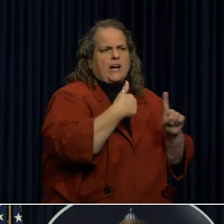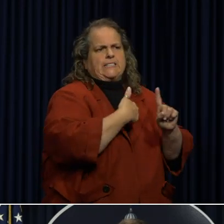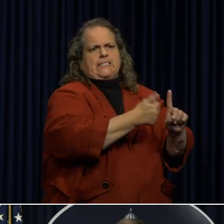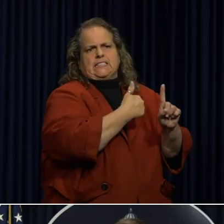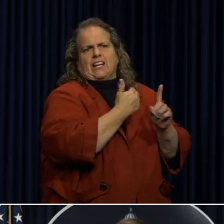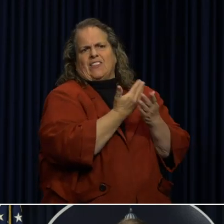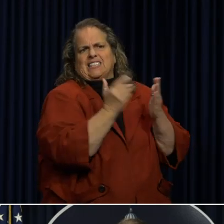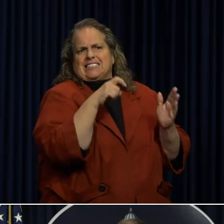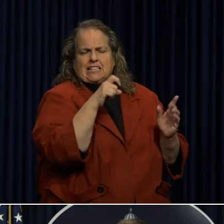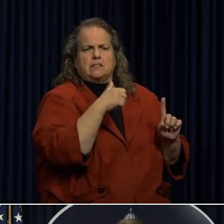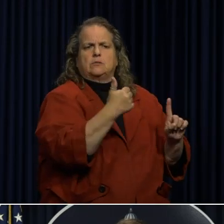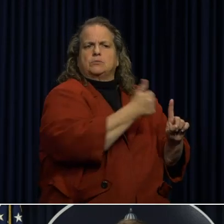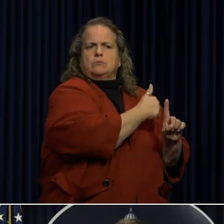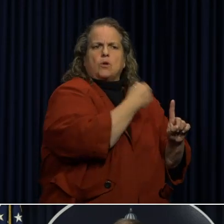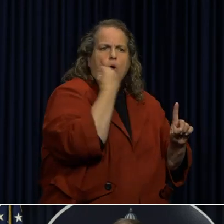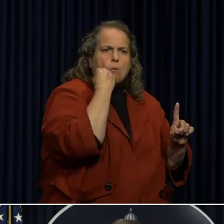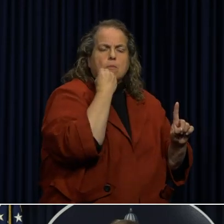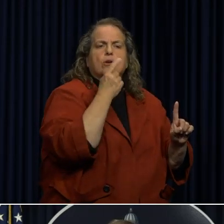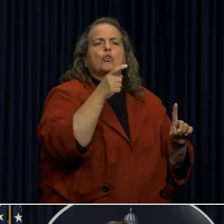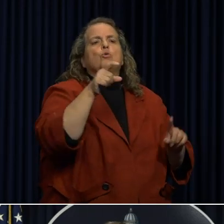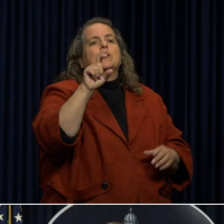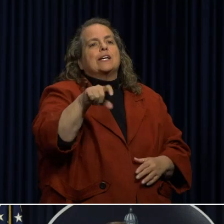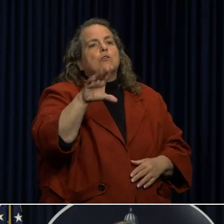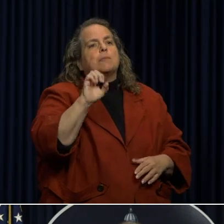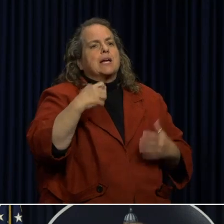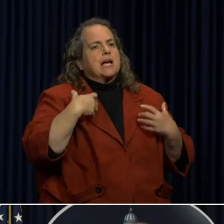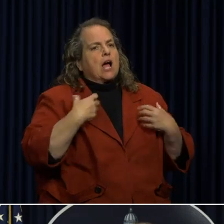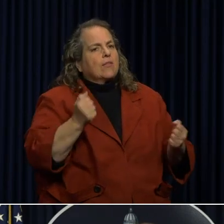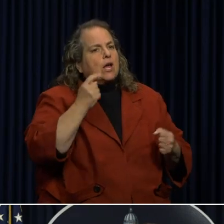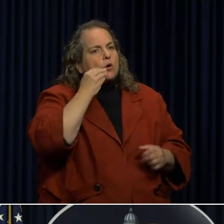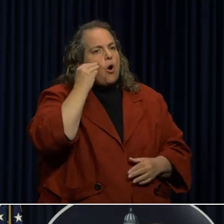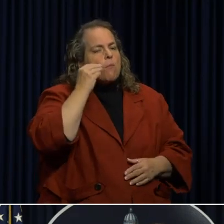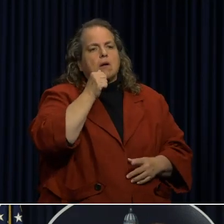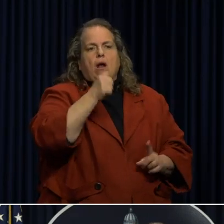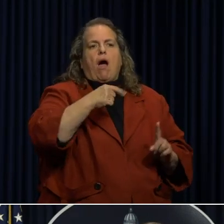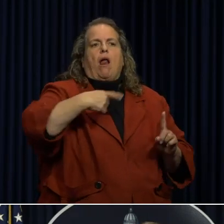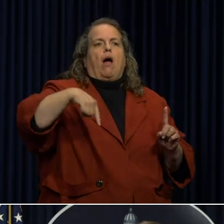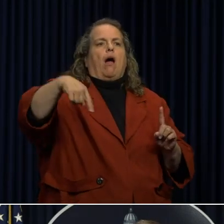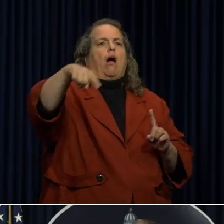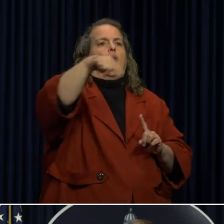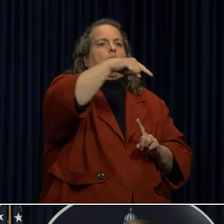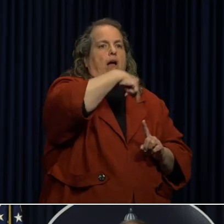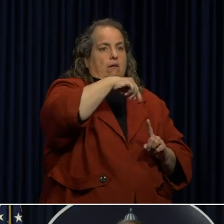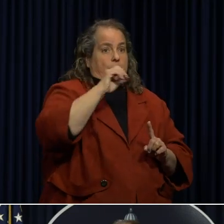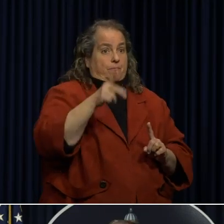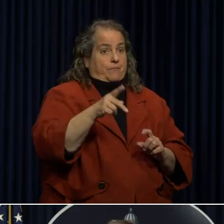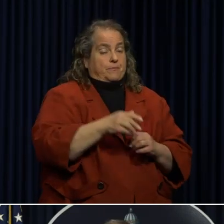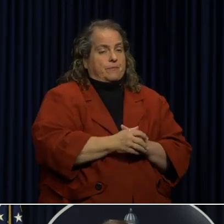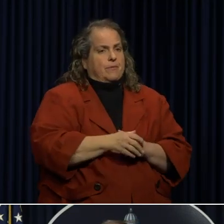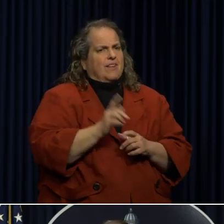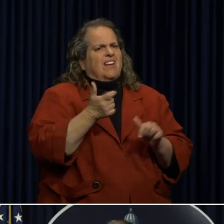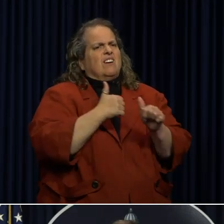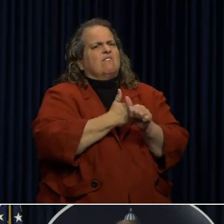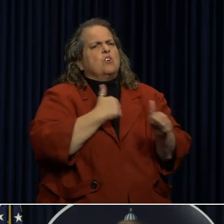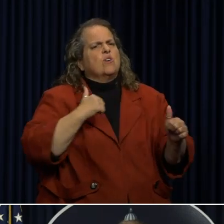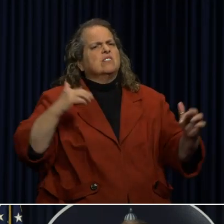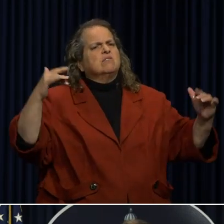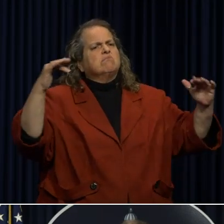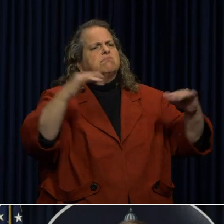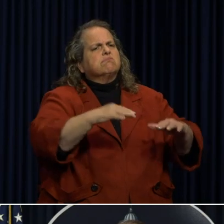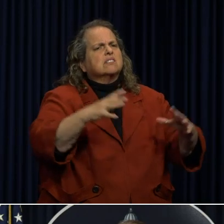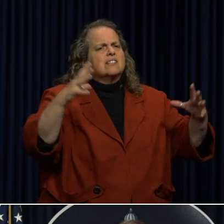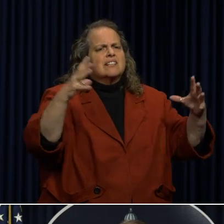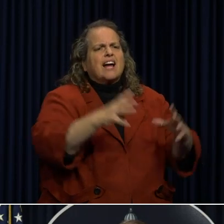too far, and we have done too much to let up now. Avoid crowds and gatherings. There isn't a number